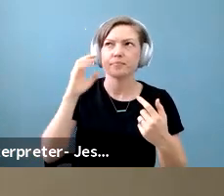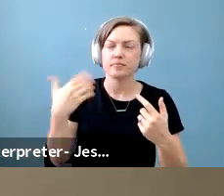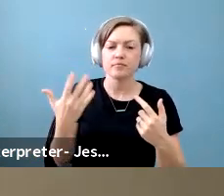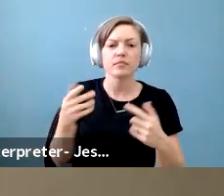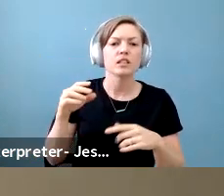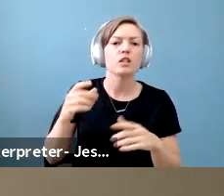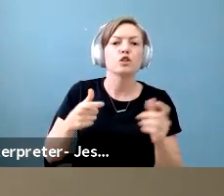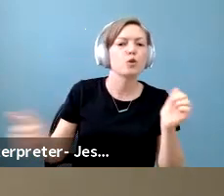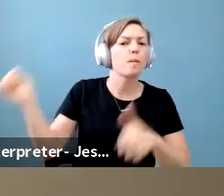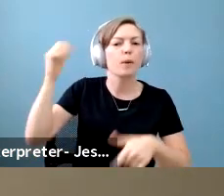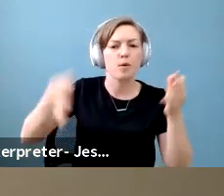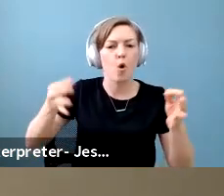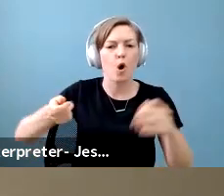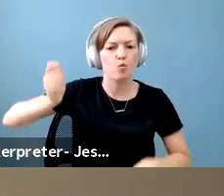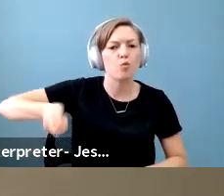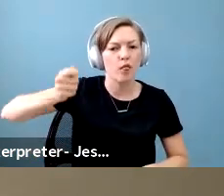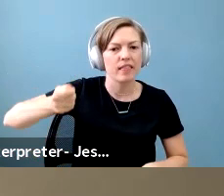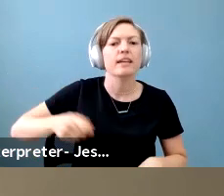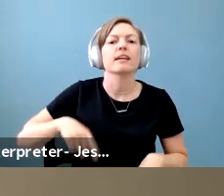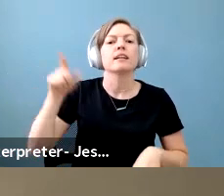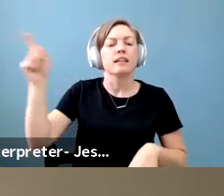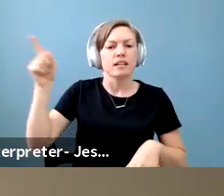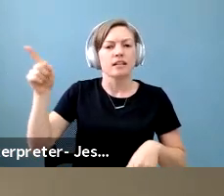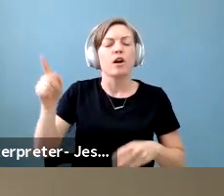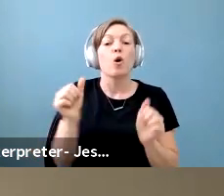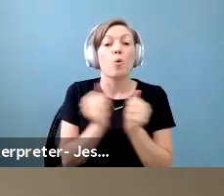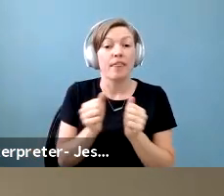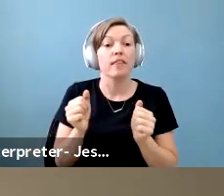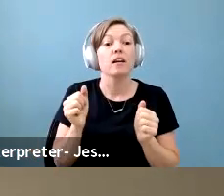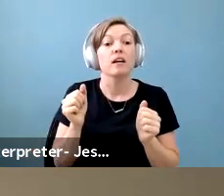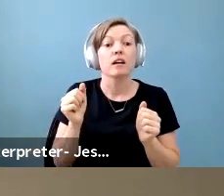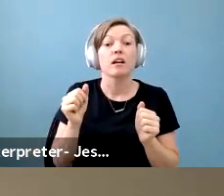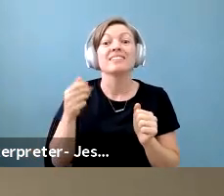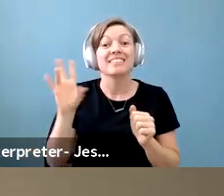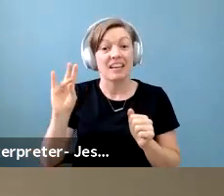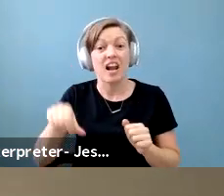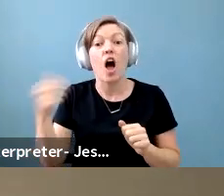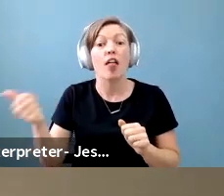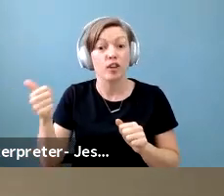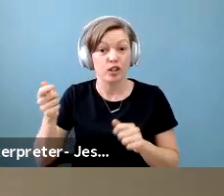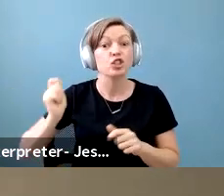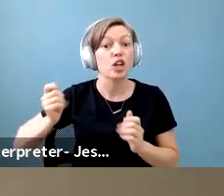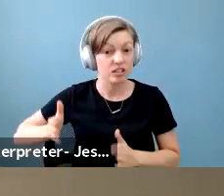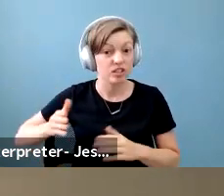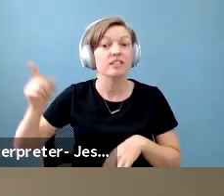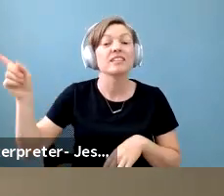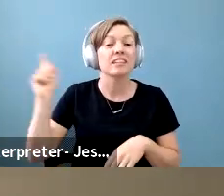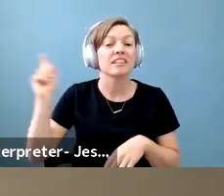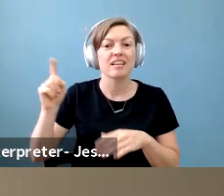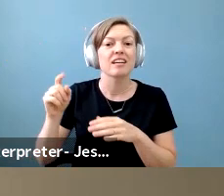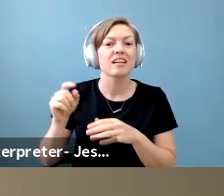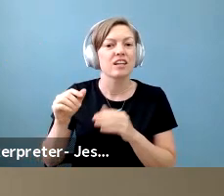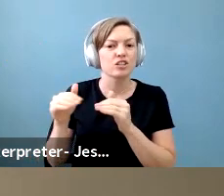Supreme Court ruling where he, along with 7 other justices, ruled that it was permissible